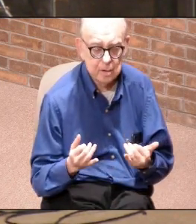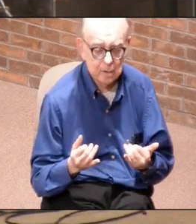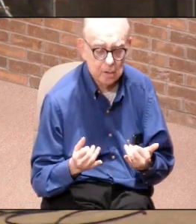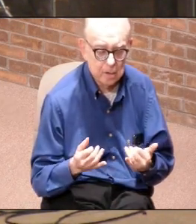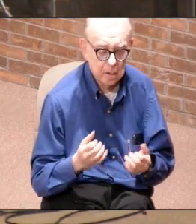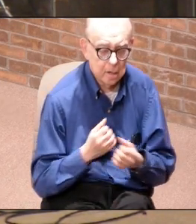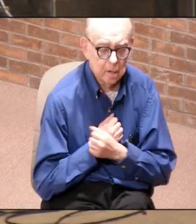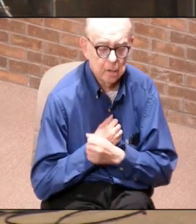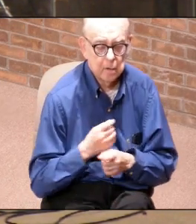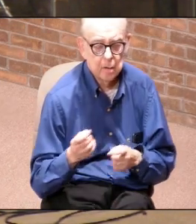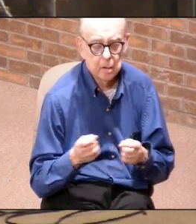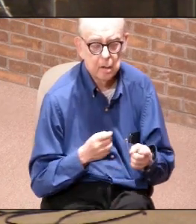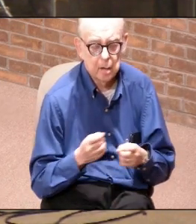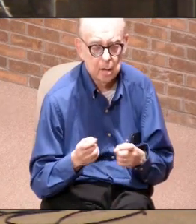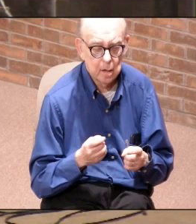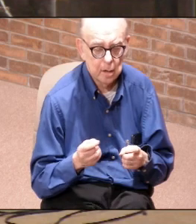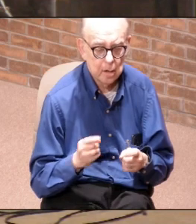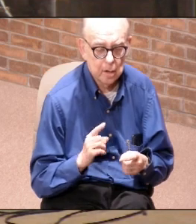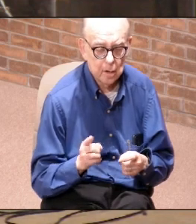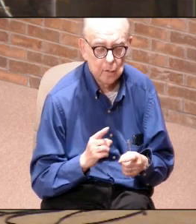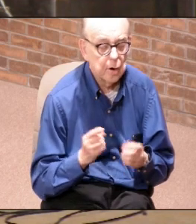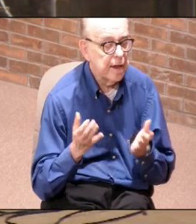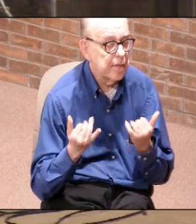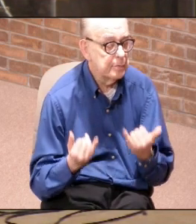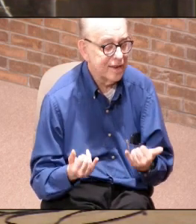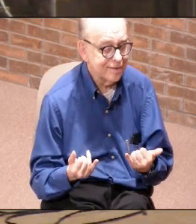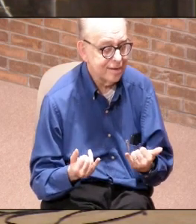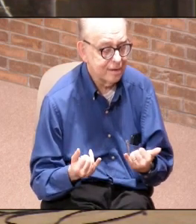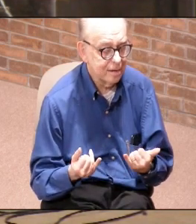Is love reigning in our present,